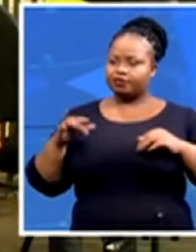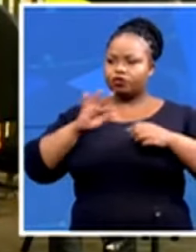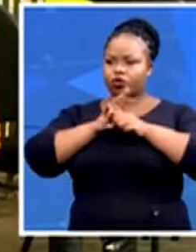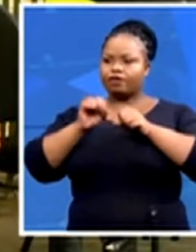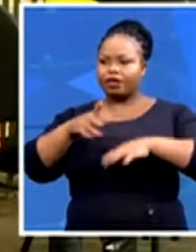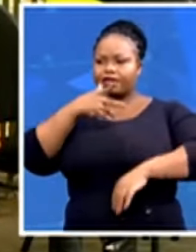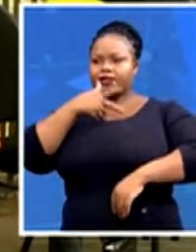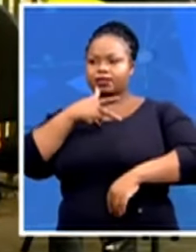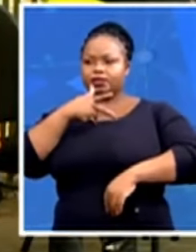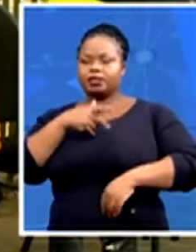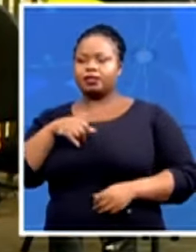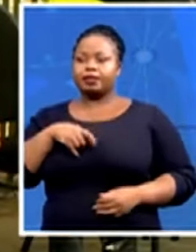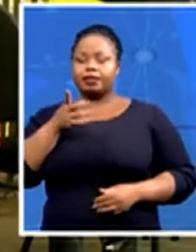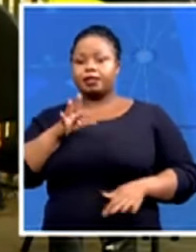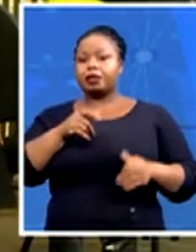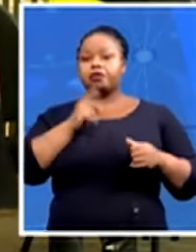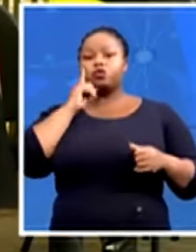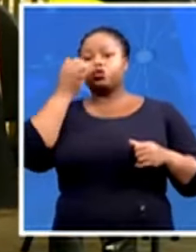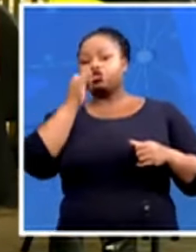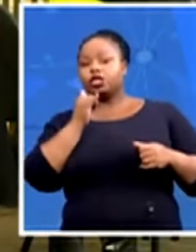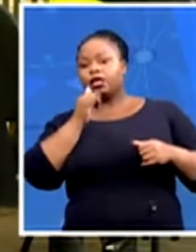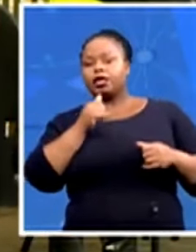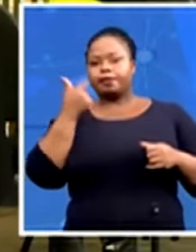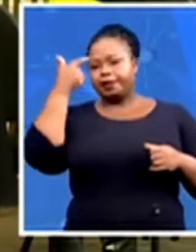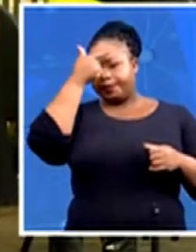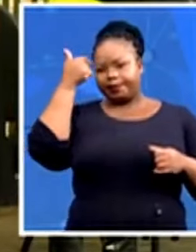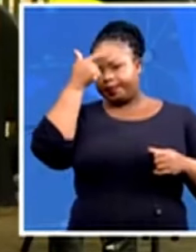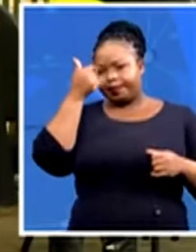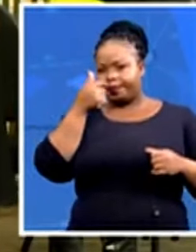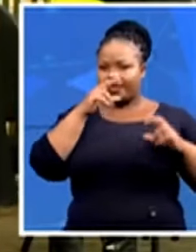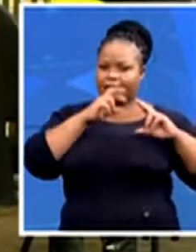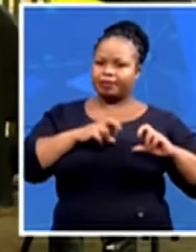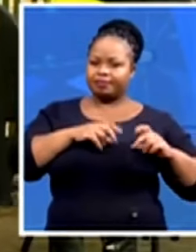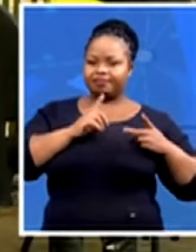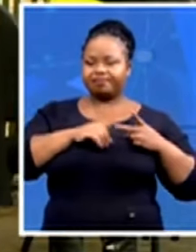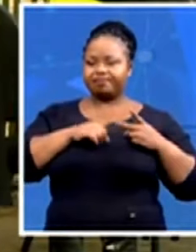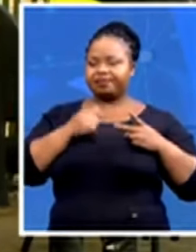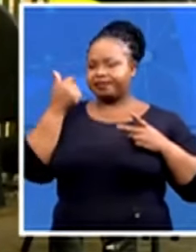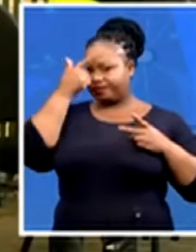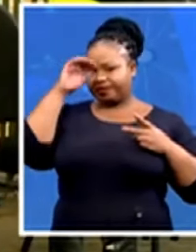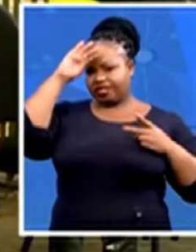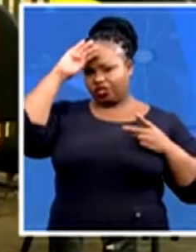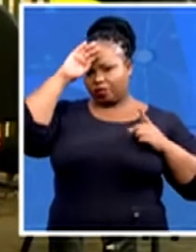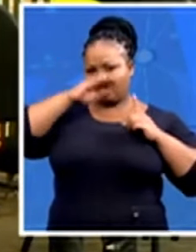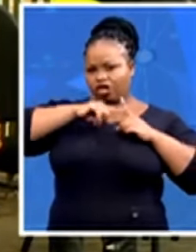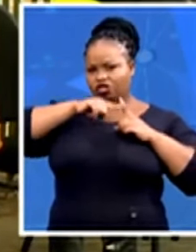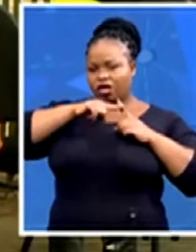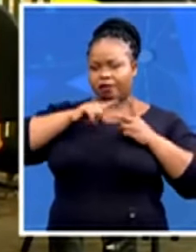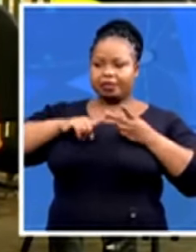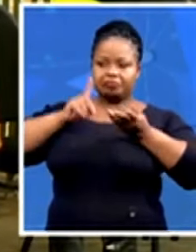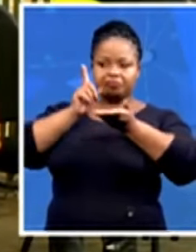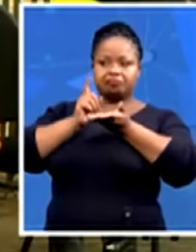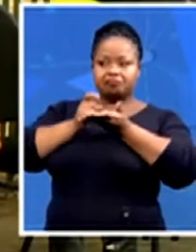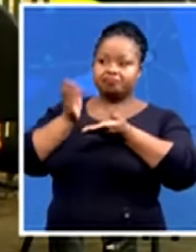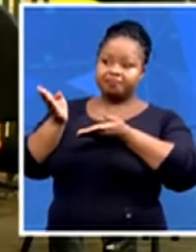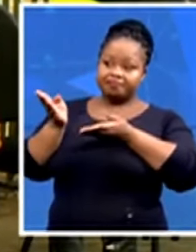as we see here, they also taking some temperature and also sanitizing. We're still waiting for the minister, and we